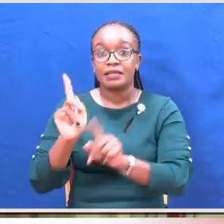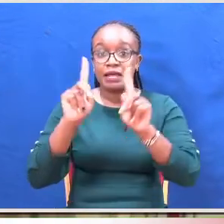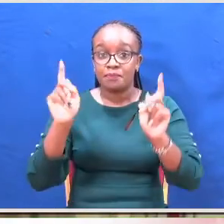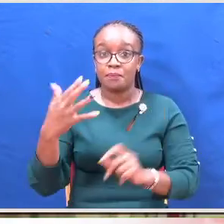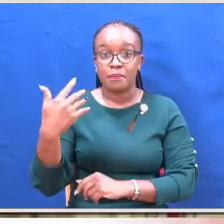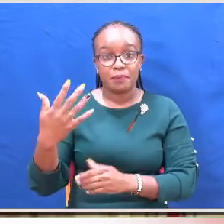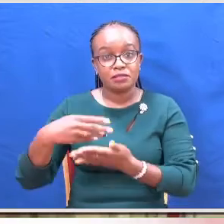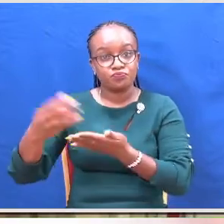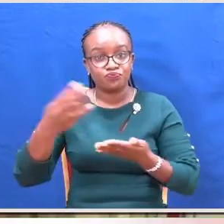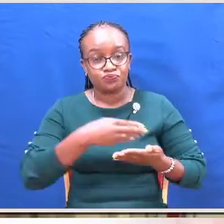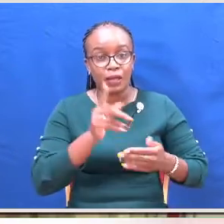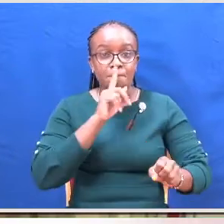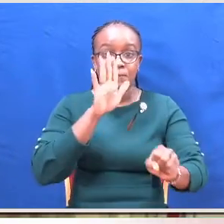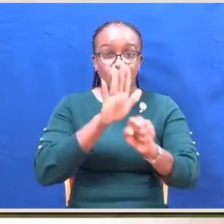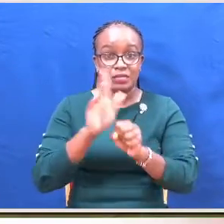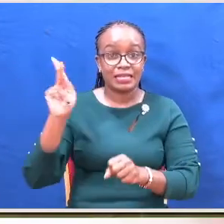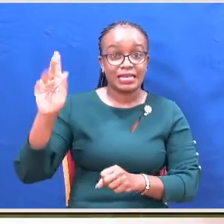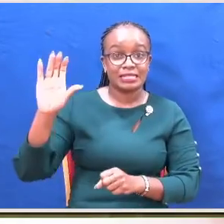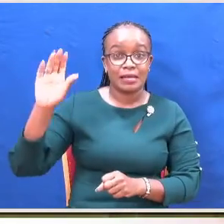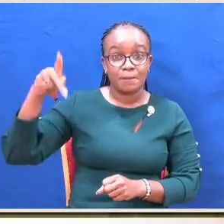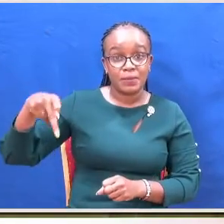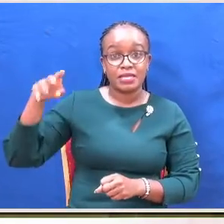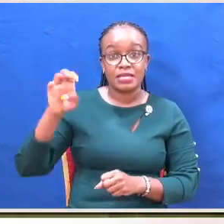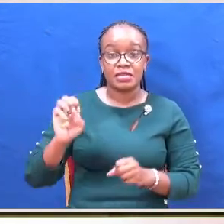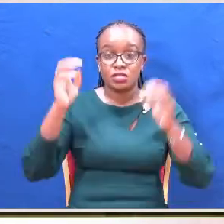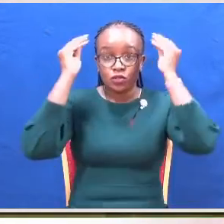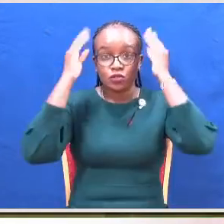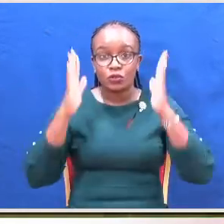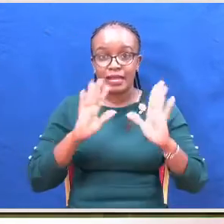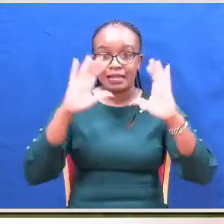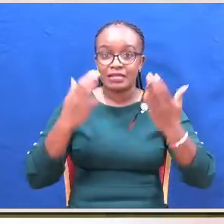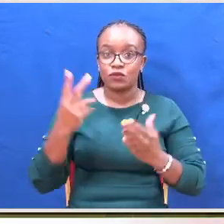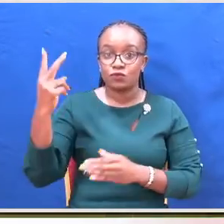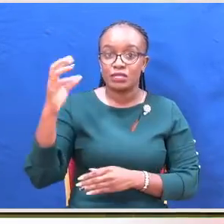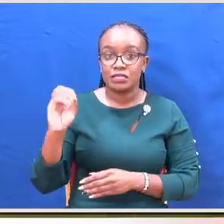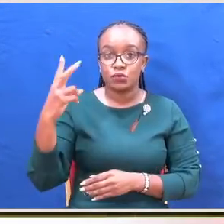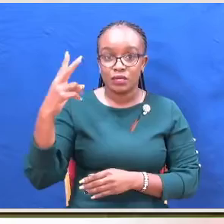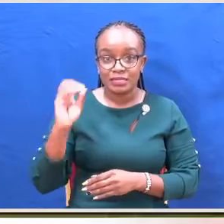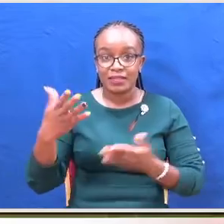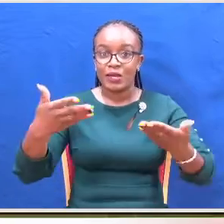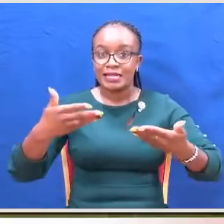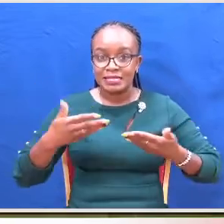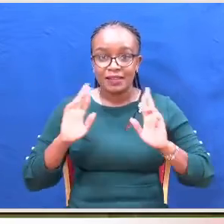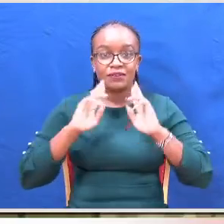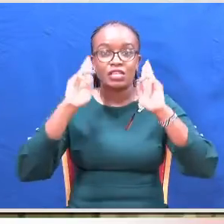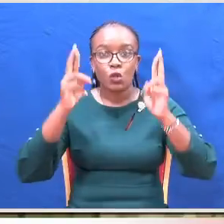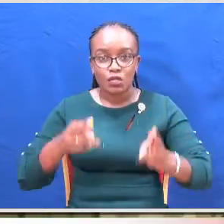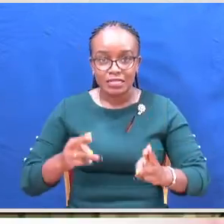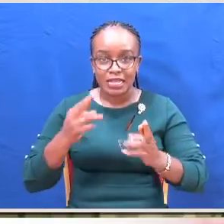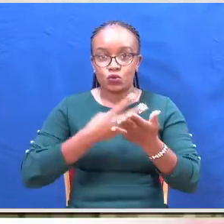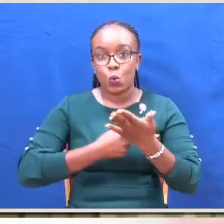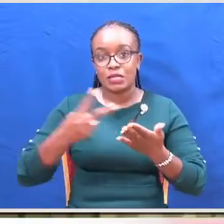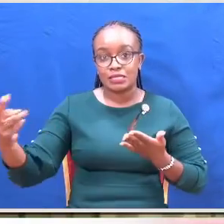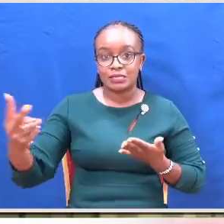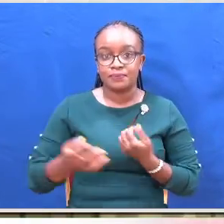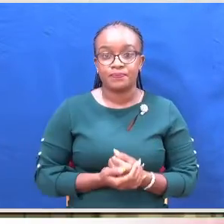CS assuring the KCPE candidates class of 2020 that they will be receiving their results in 2 weeks. In the